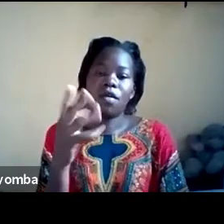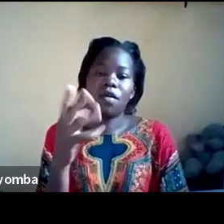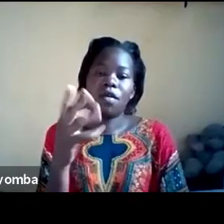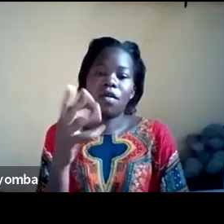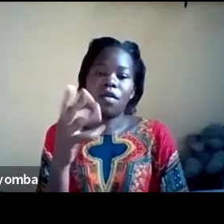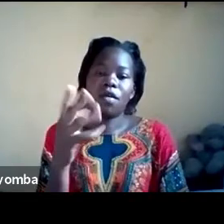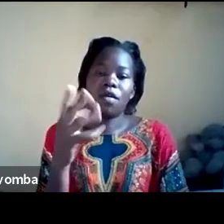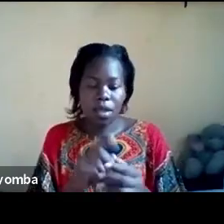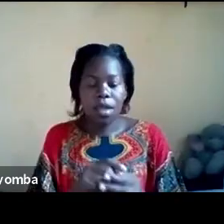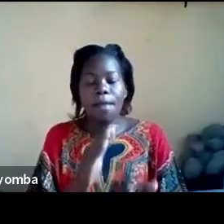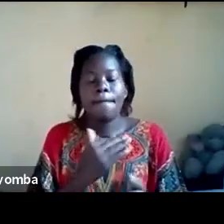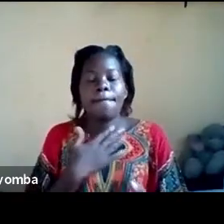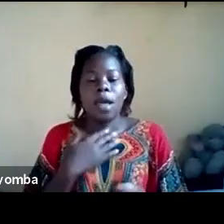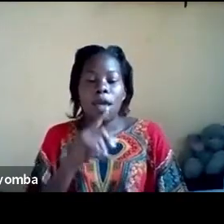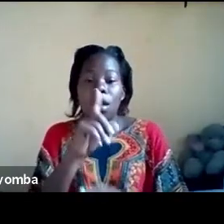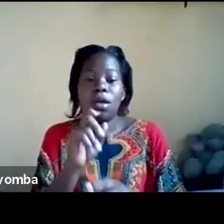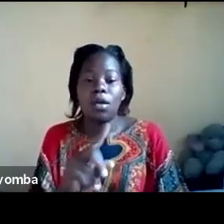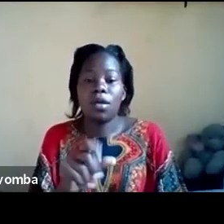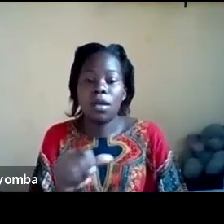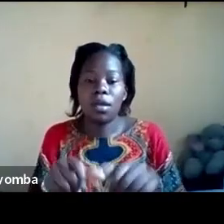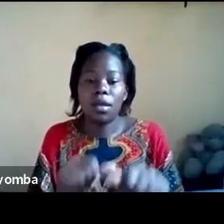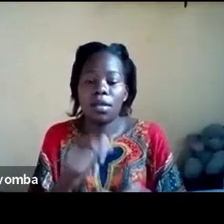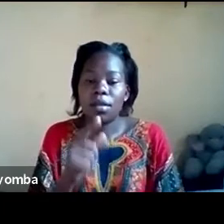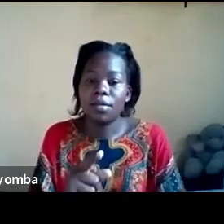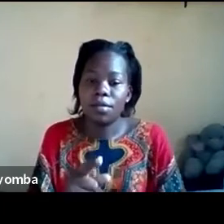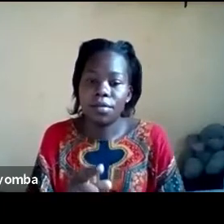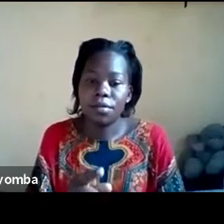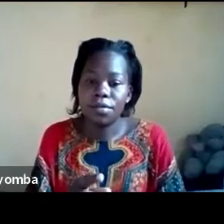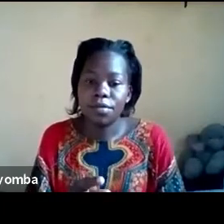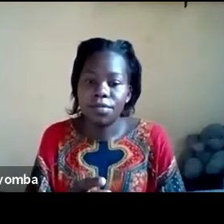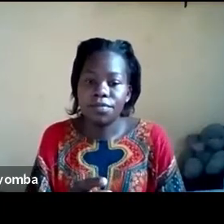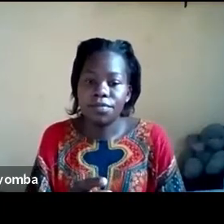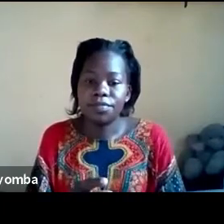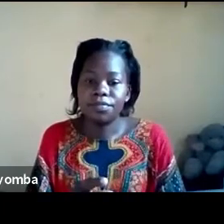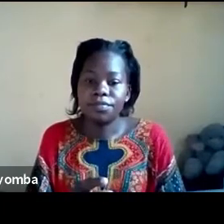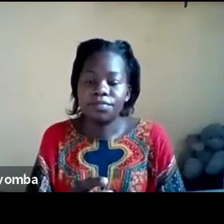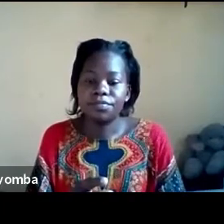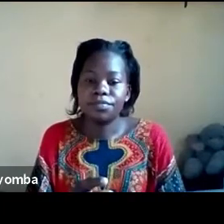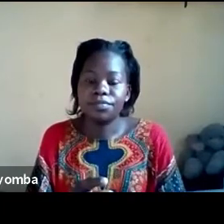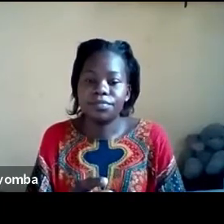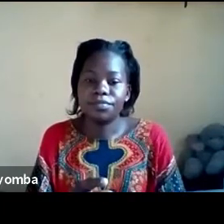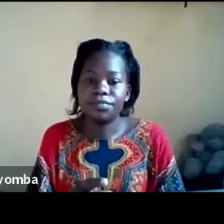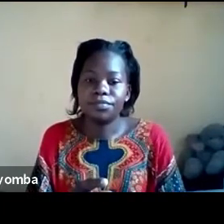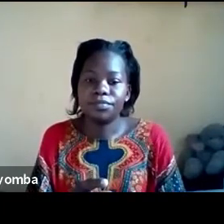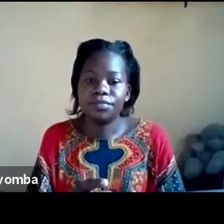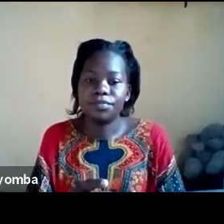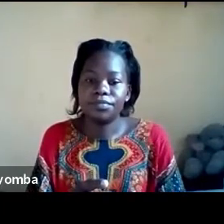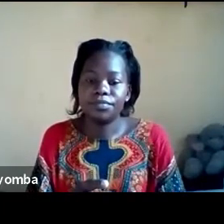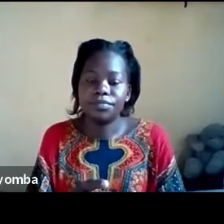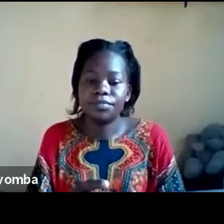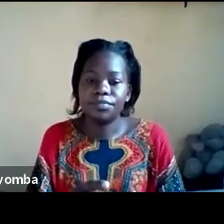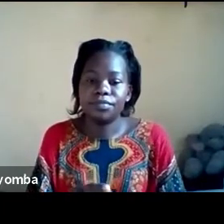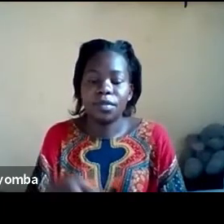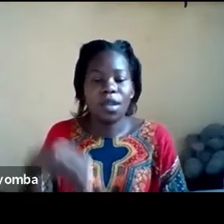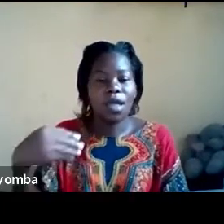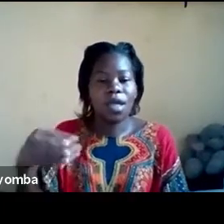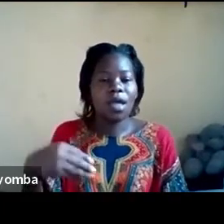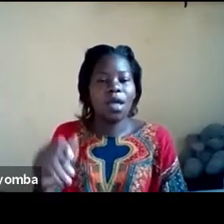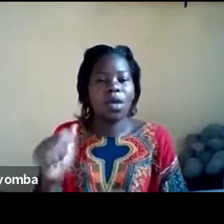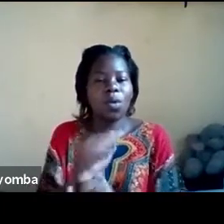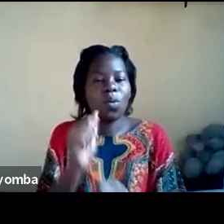comment and question is that the major barriers to entry in the oil and gas and mining sector are high startup costs and high fixed operating costs,